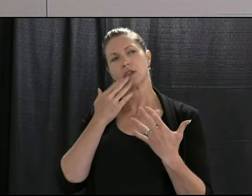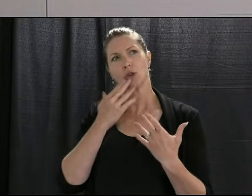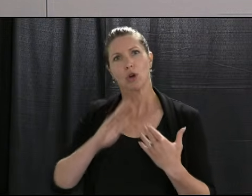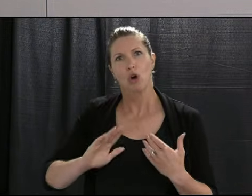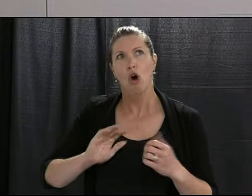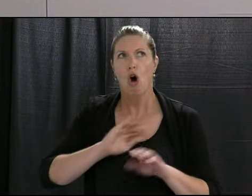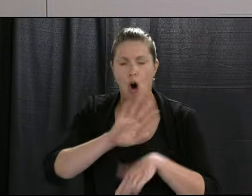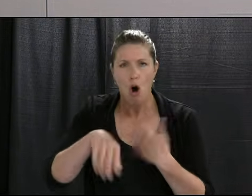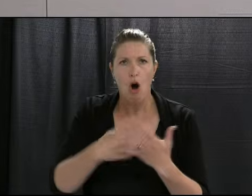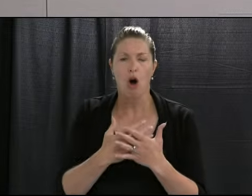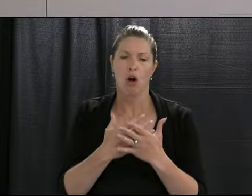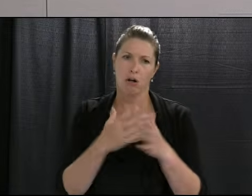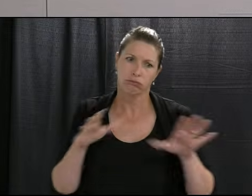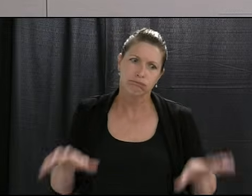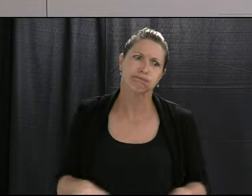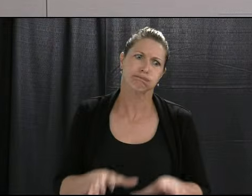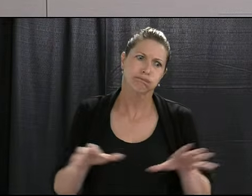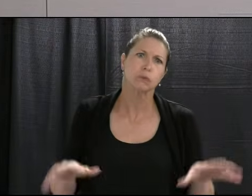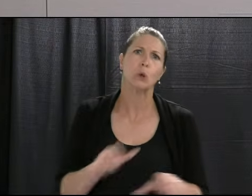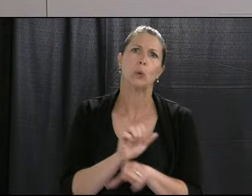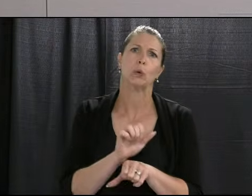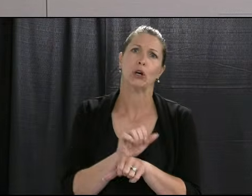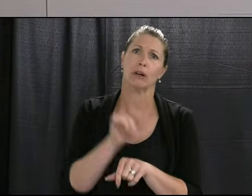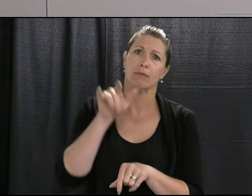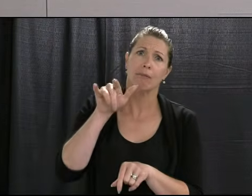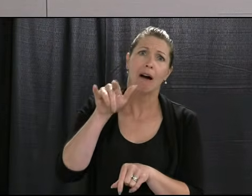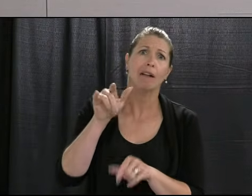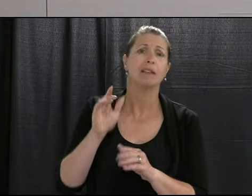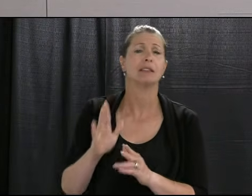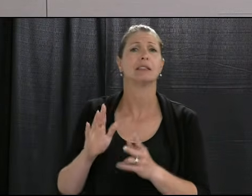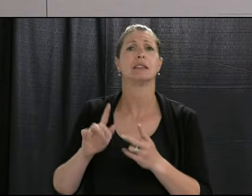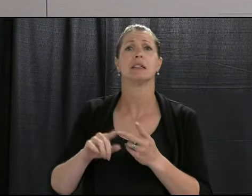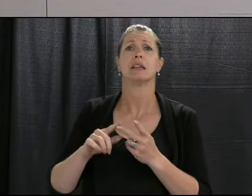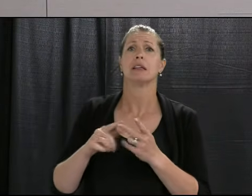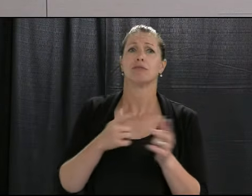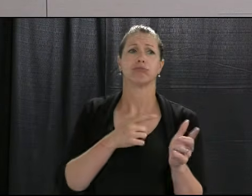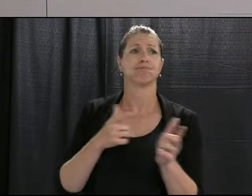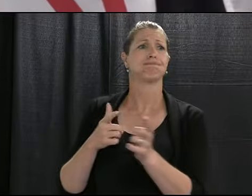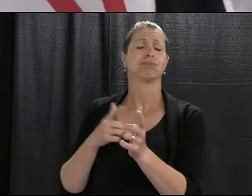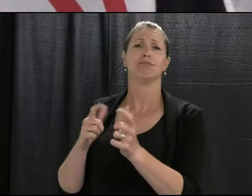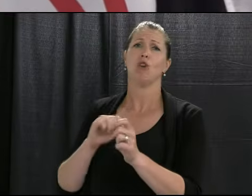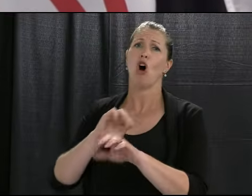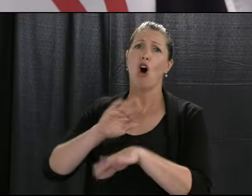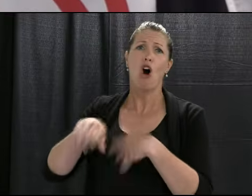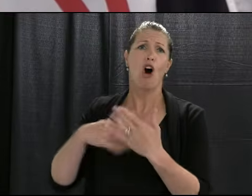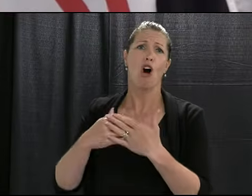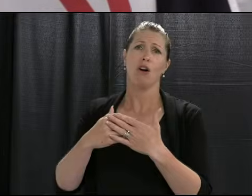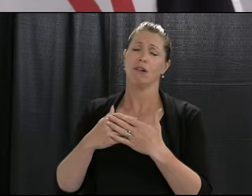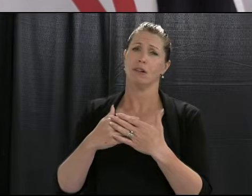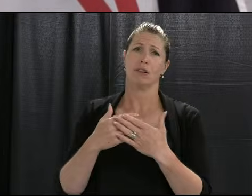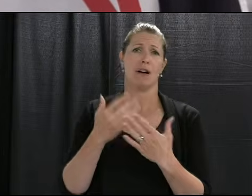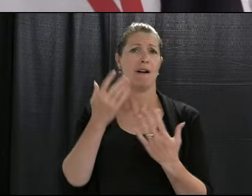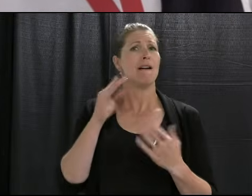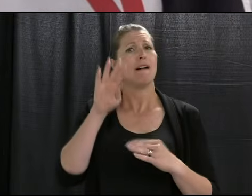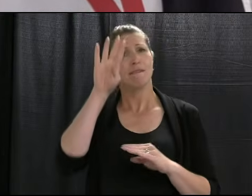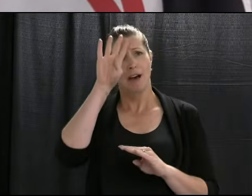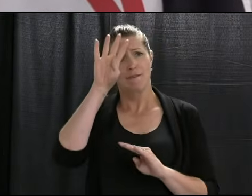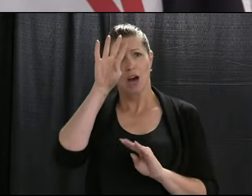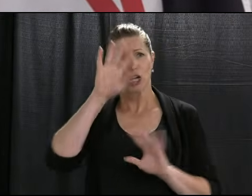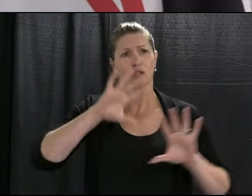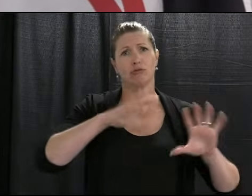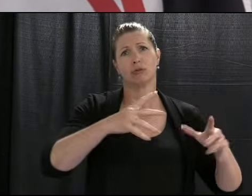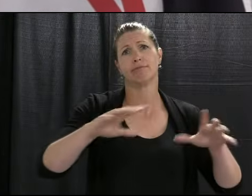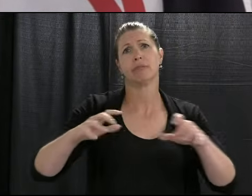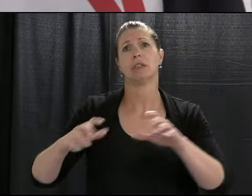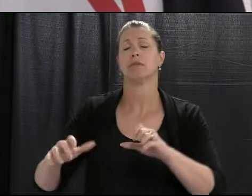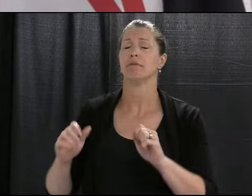and efforts of the firefighters, the pilots, and the wildfire crews. As you can imagine, they're doing incredibly difficult